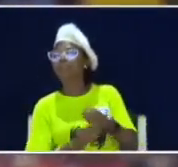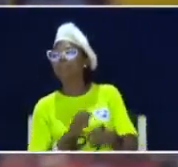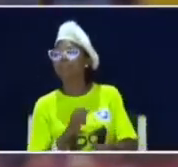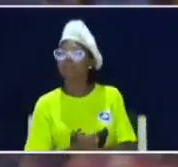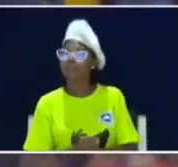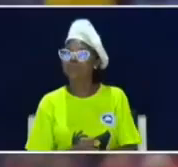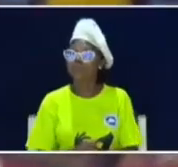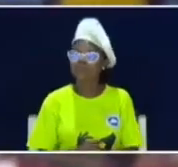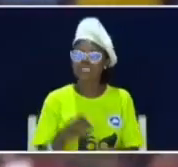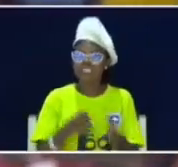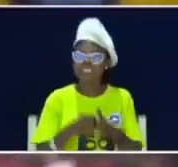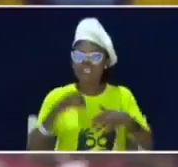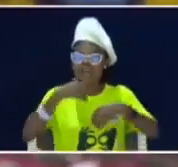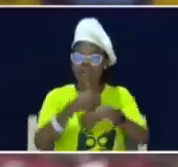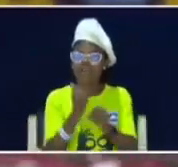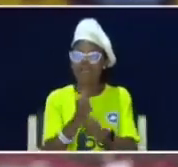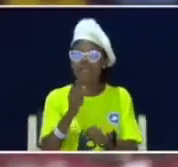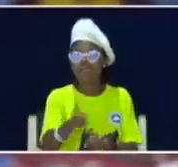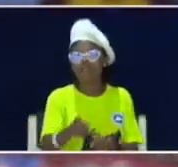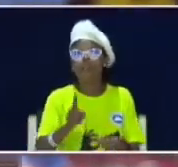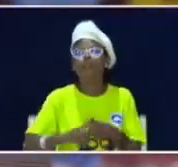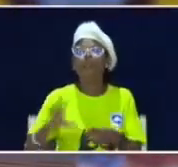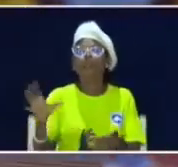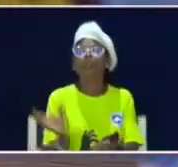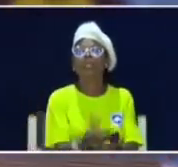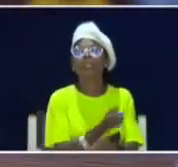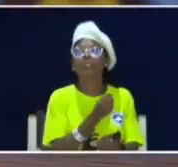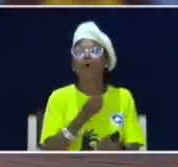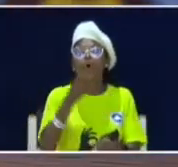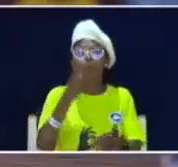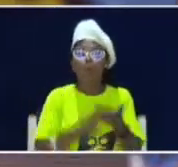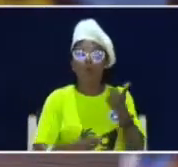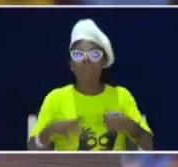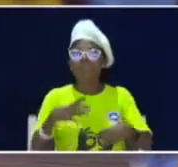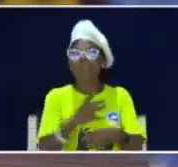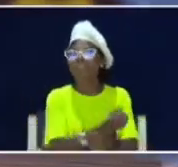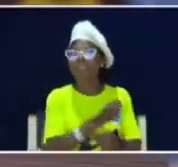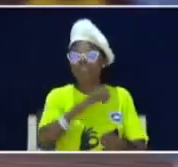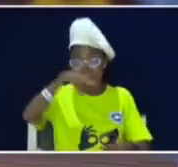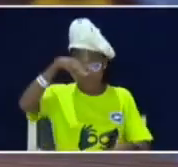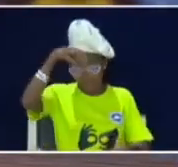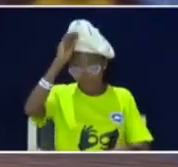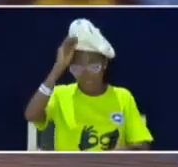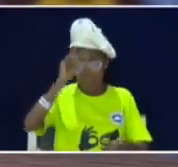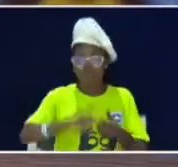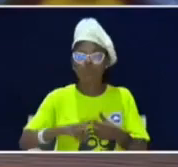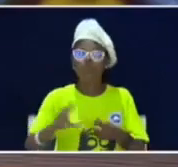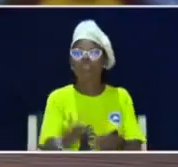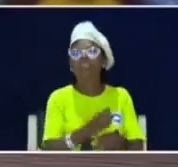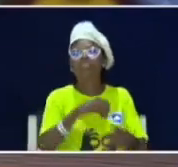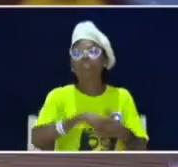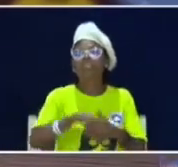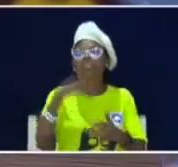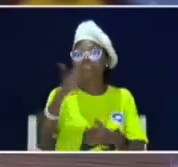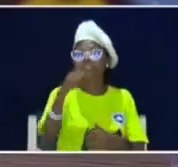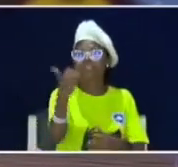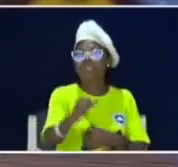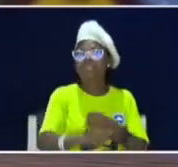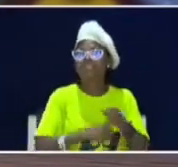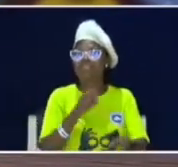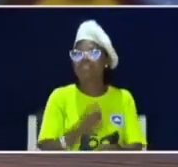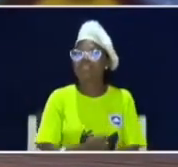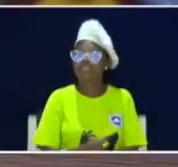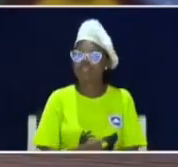it can cause you to achieve what takes men 10 years to get. If others are laboring to get